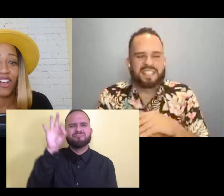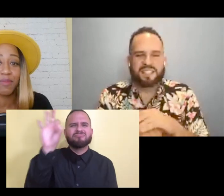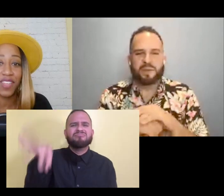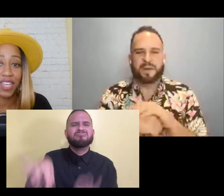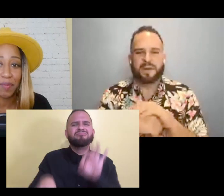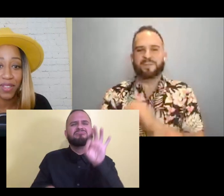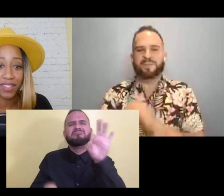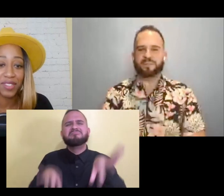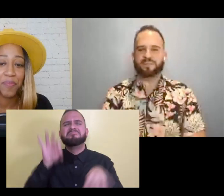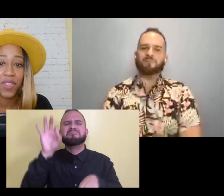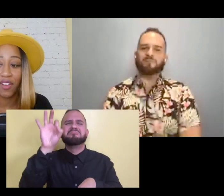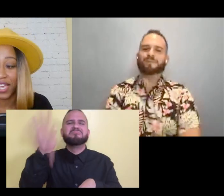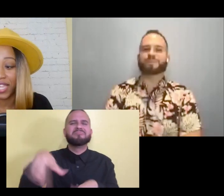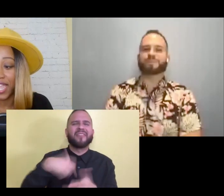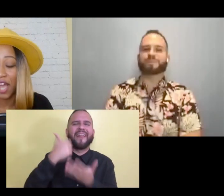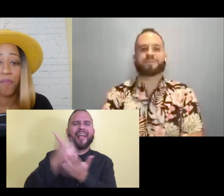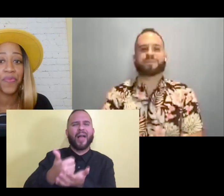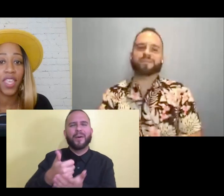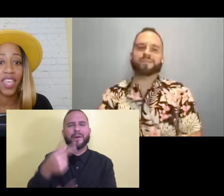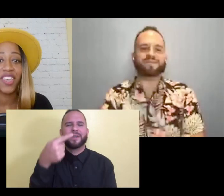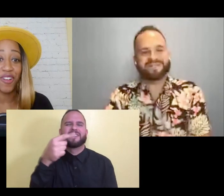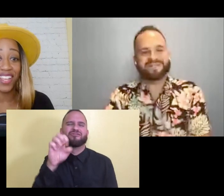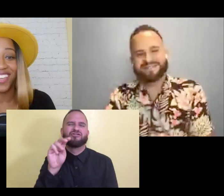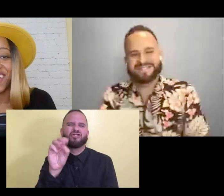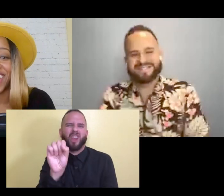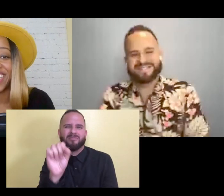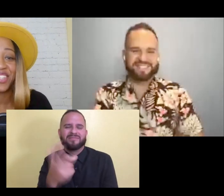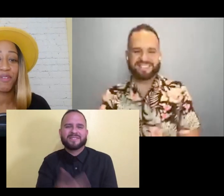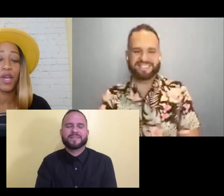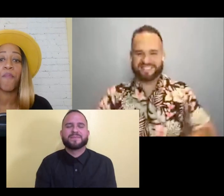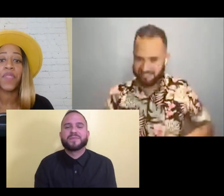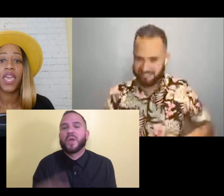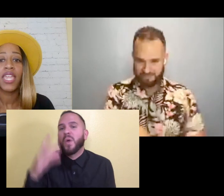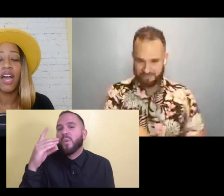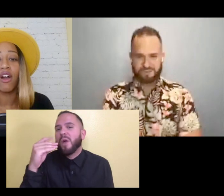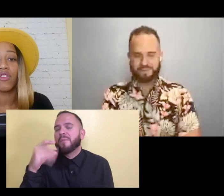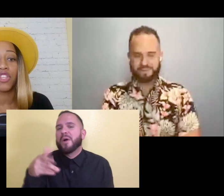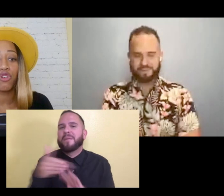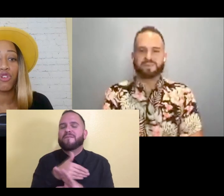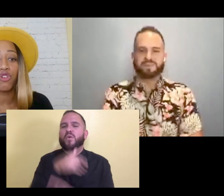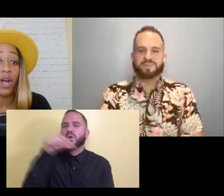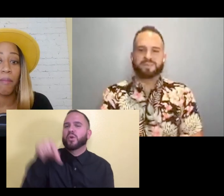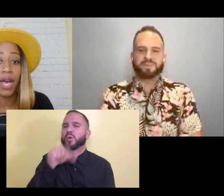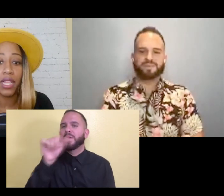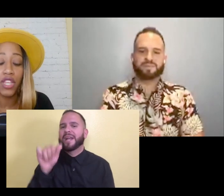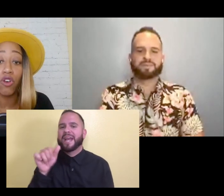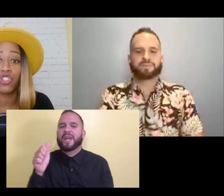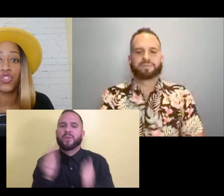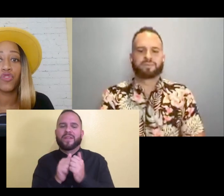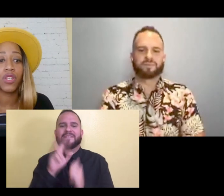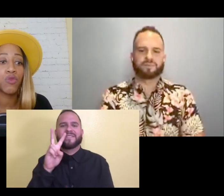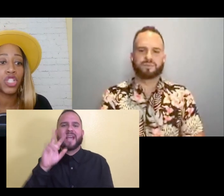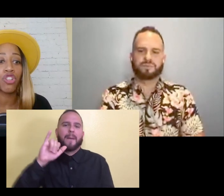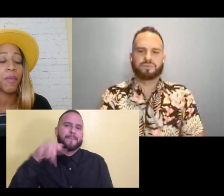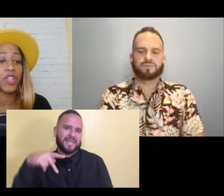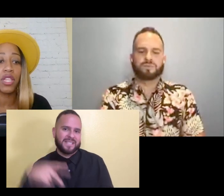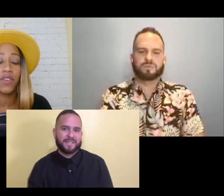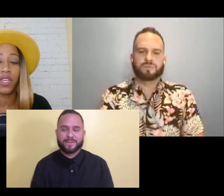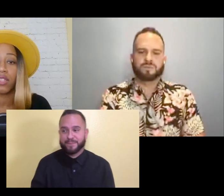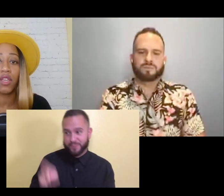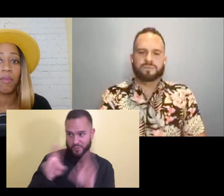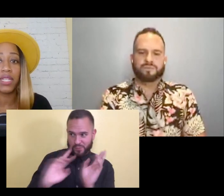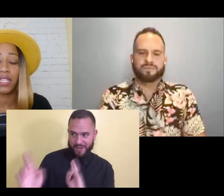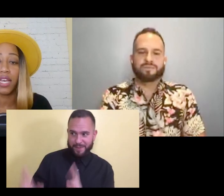our awesome VIPs. All right. Now, you ready? All right. So, here we go. Now, I know you're talking about Guatemala, and you also we're just talking